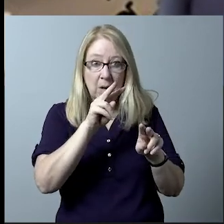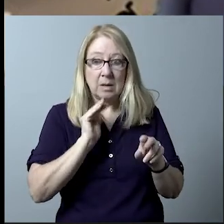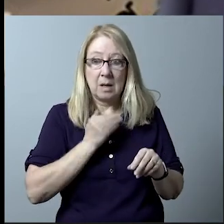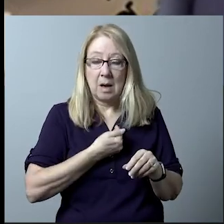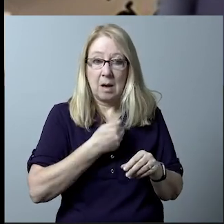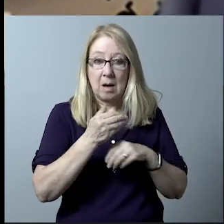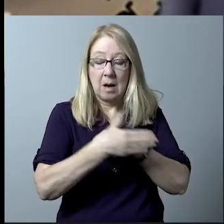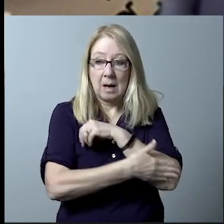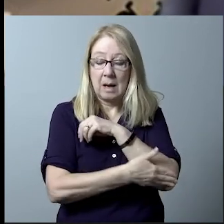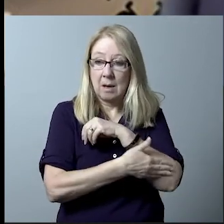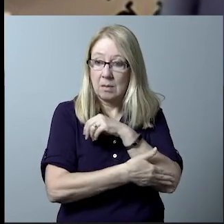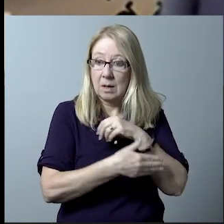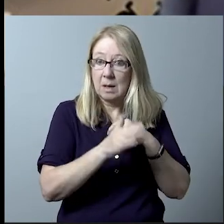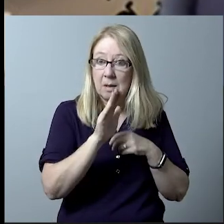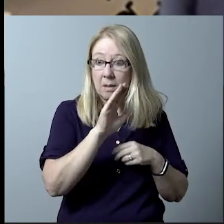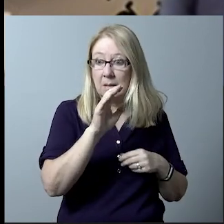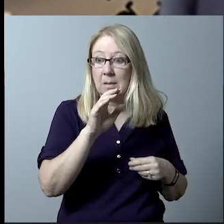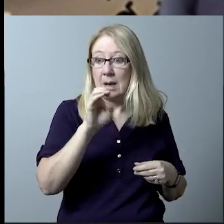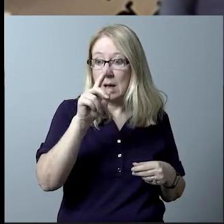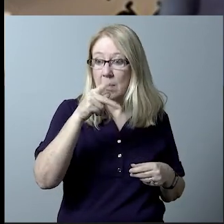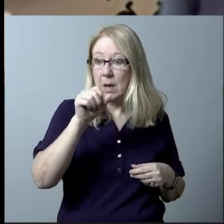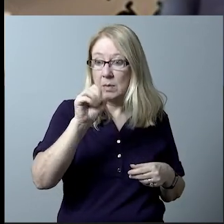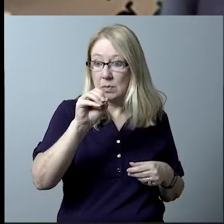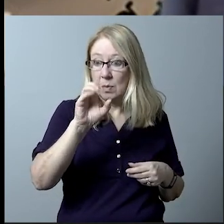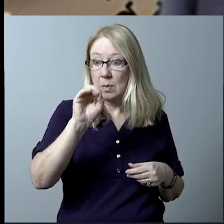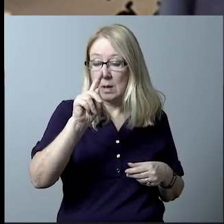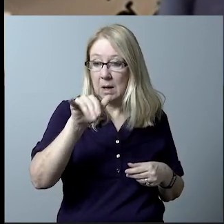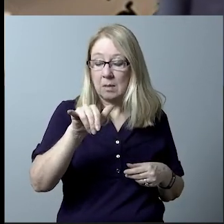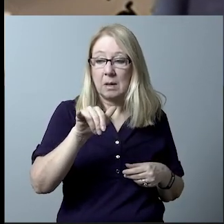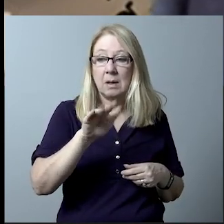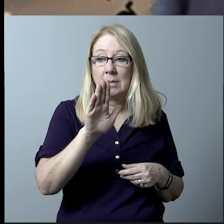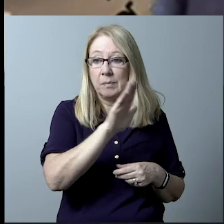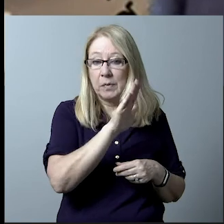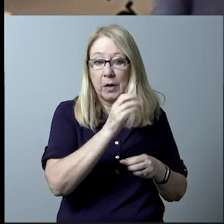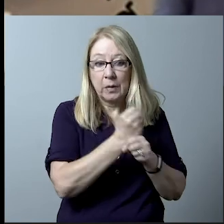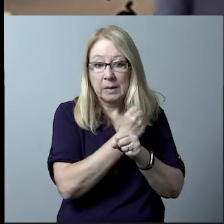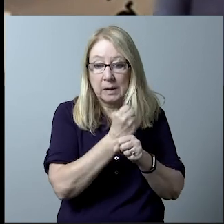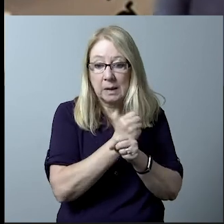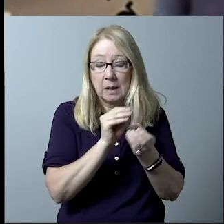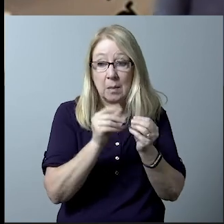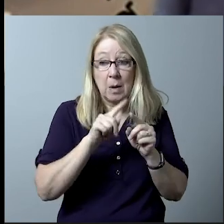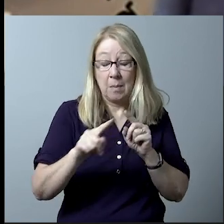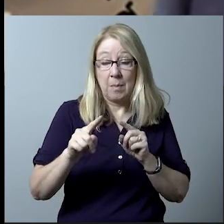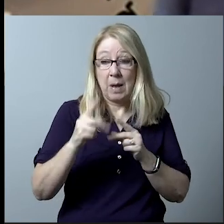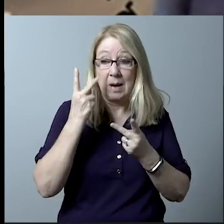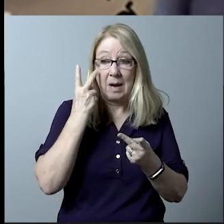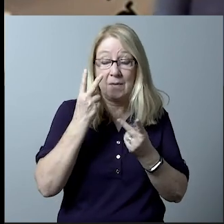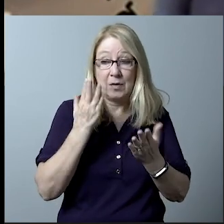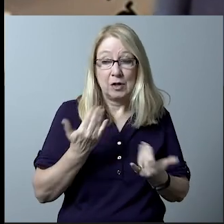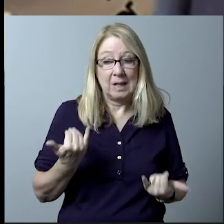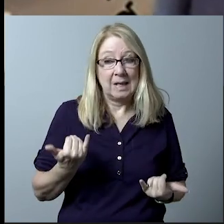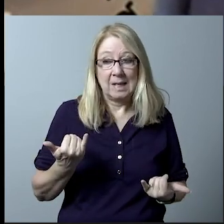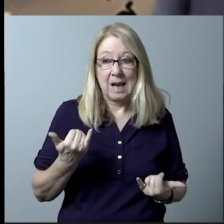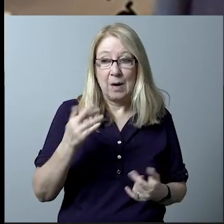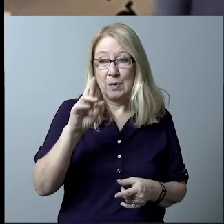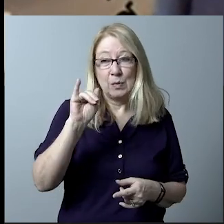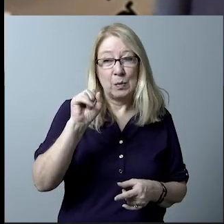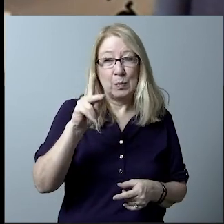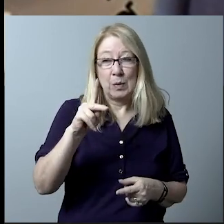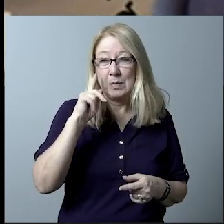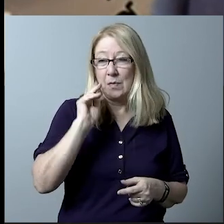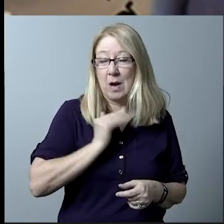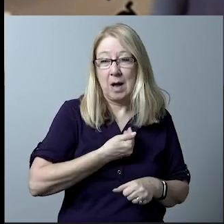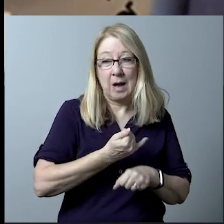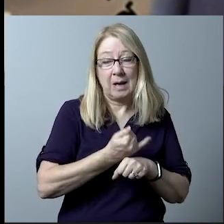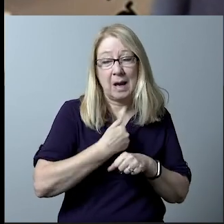County statistics. I think I don't see the urgency of bringing the visitors back right now at